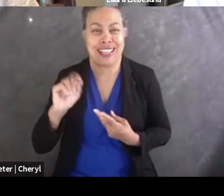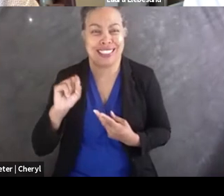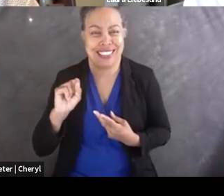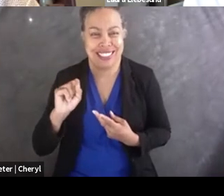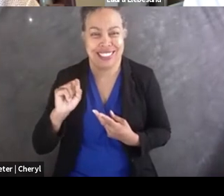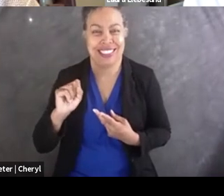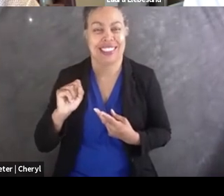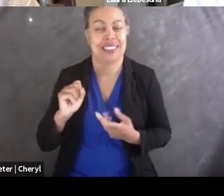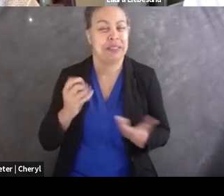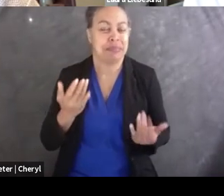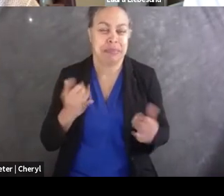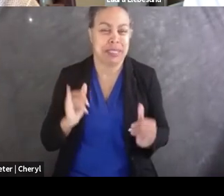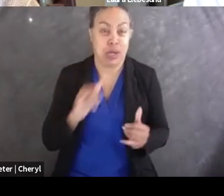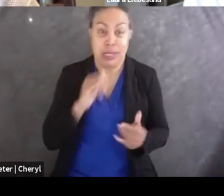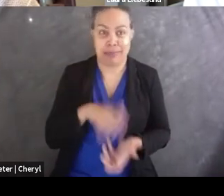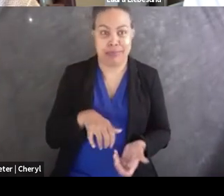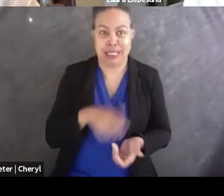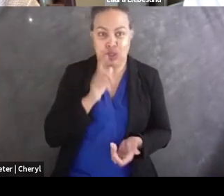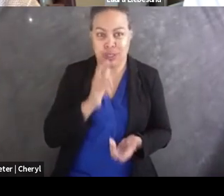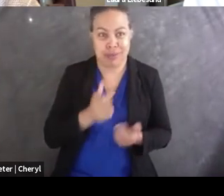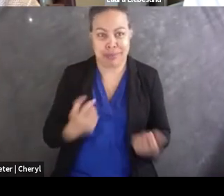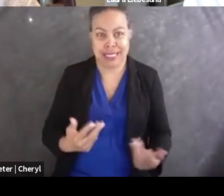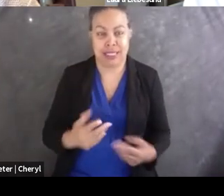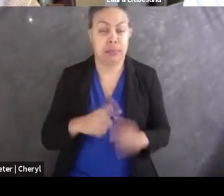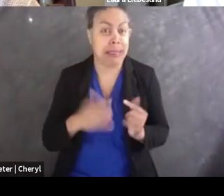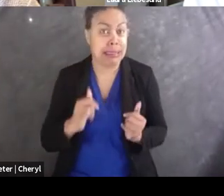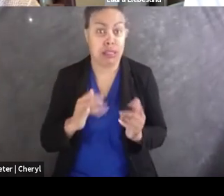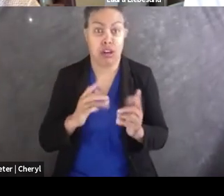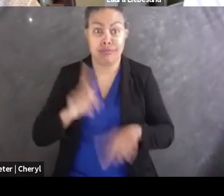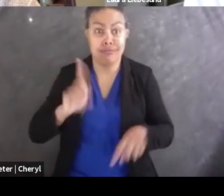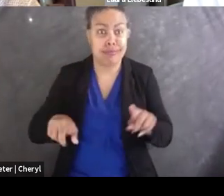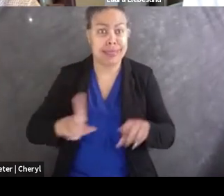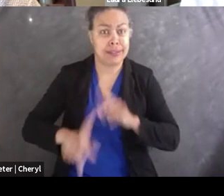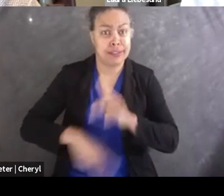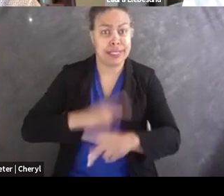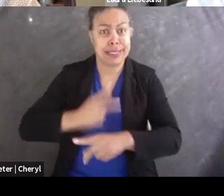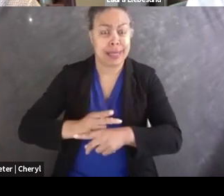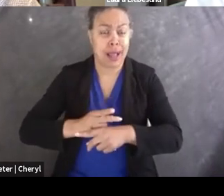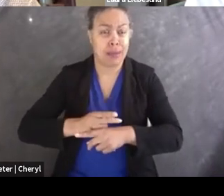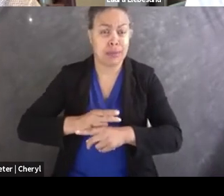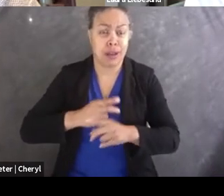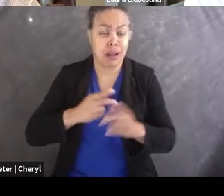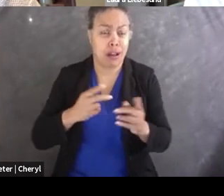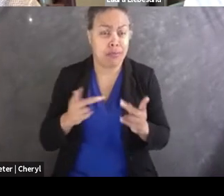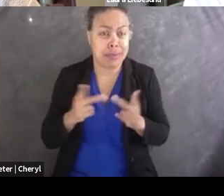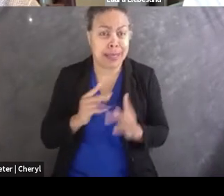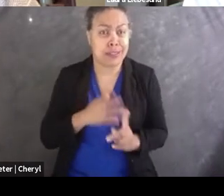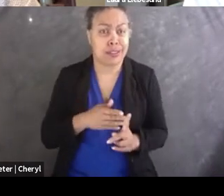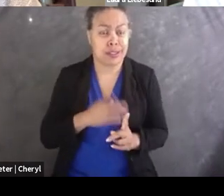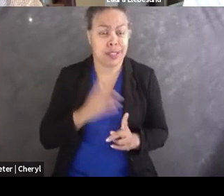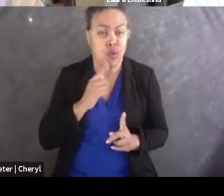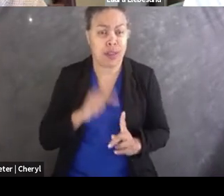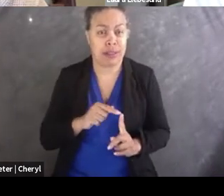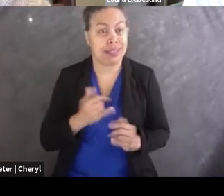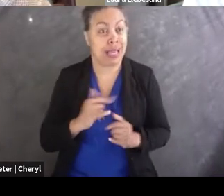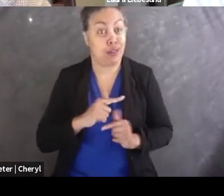but nonetheless, it's a demonstration of the diversity that we have in terms of our bars. So back to Bob